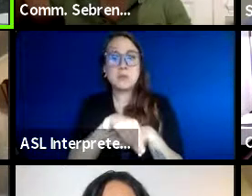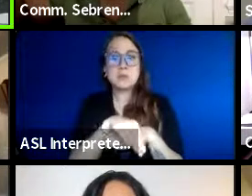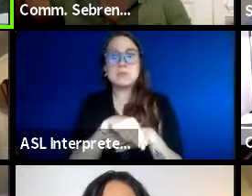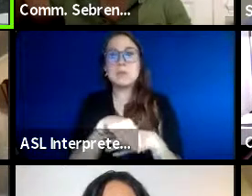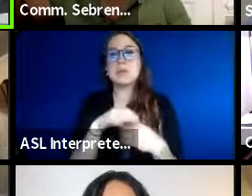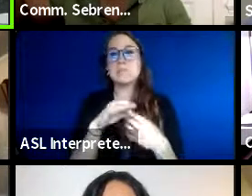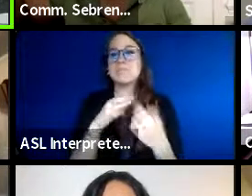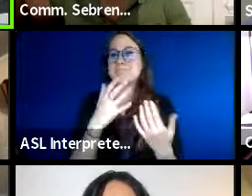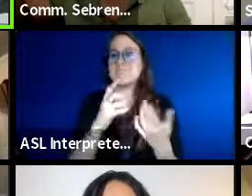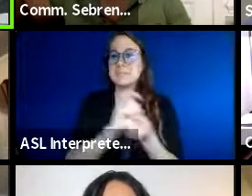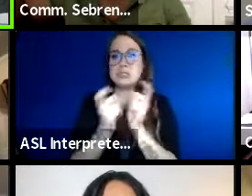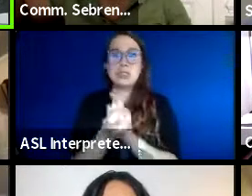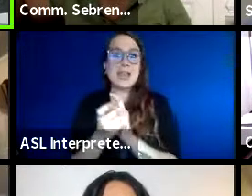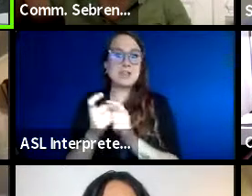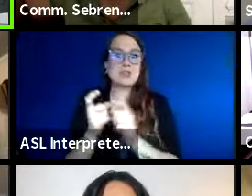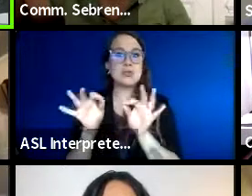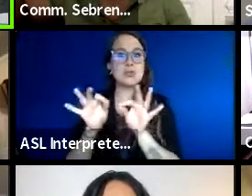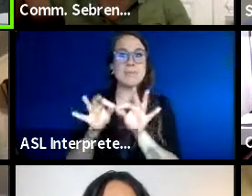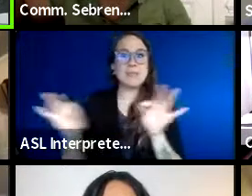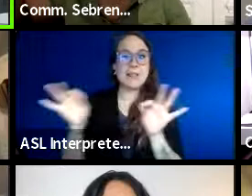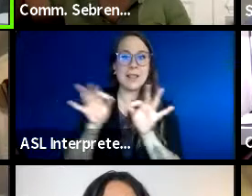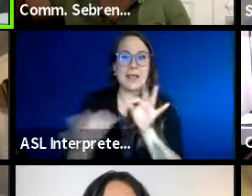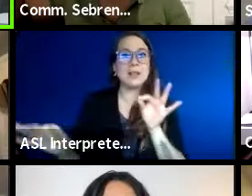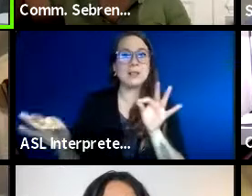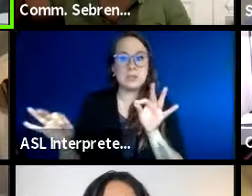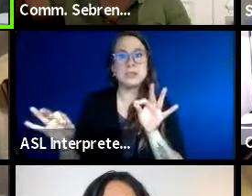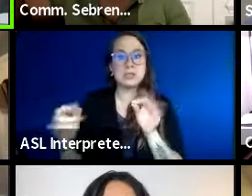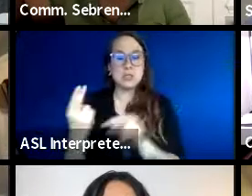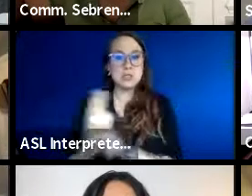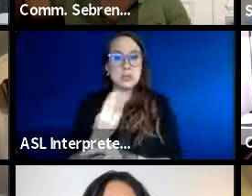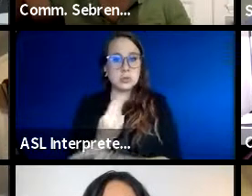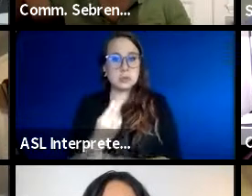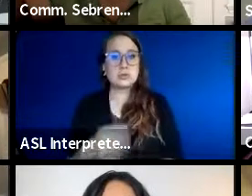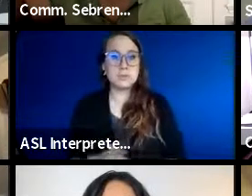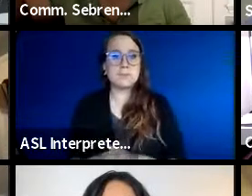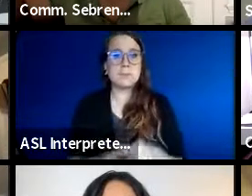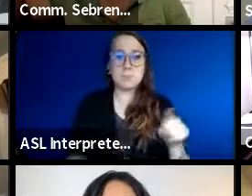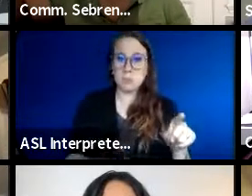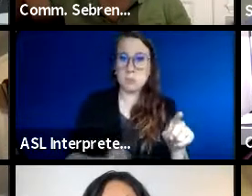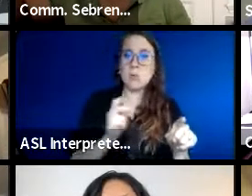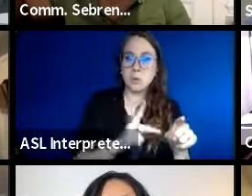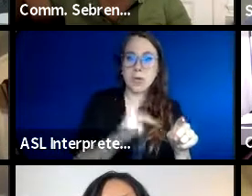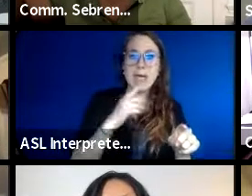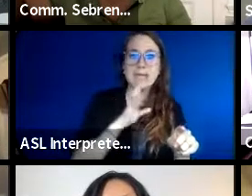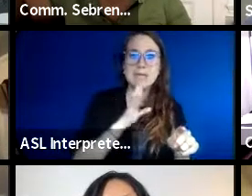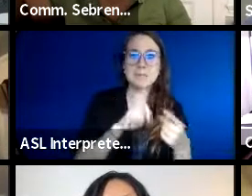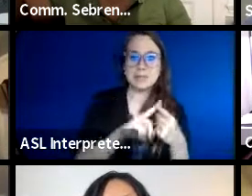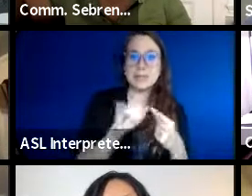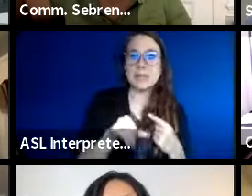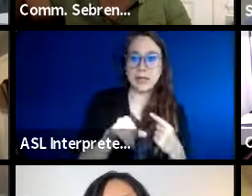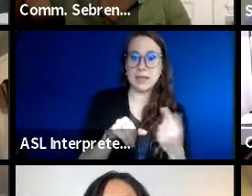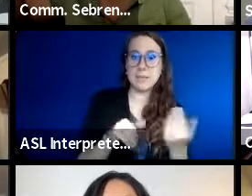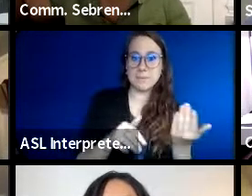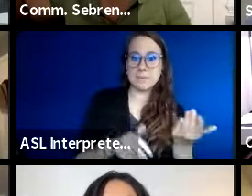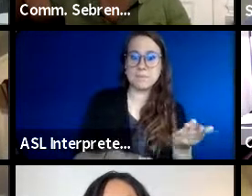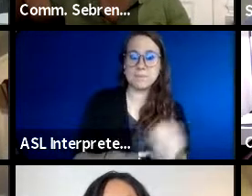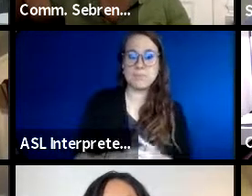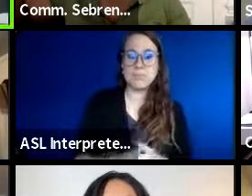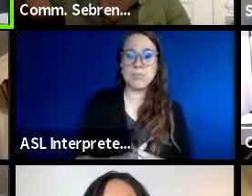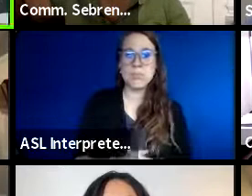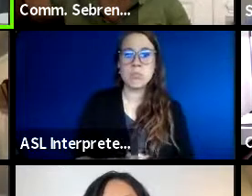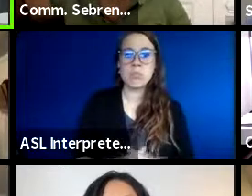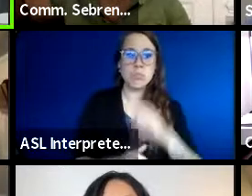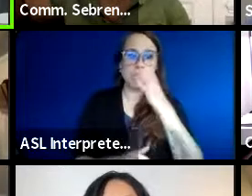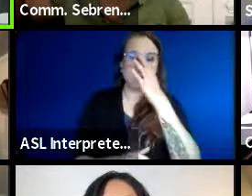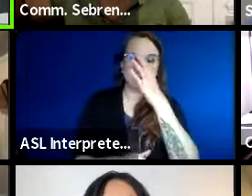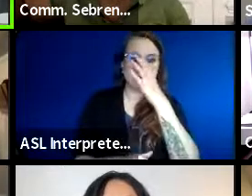some changes to the language. Okay. I can speak to that. Yes. Okay. Thank you.